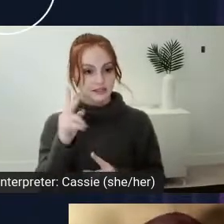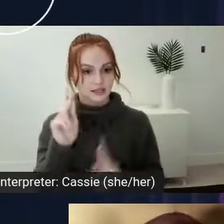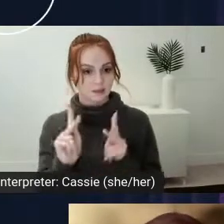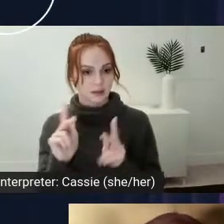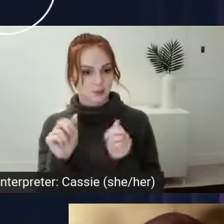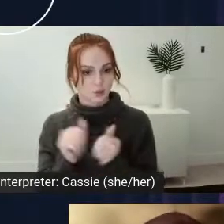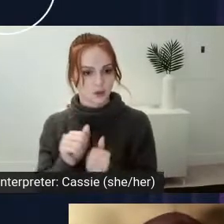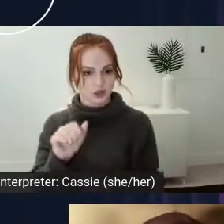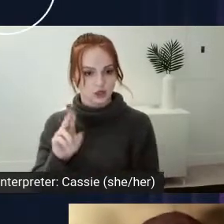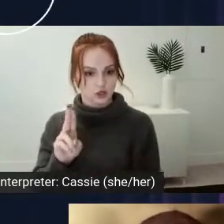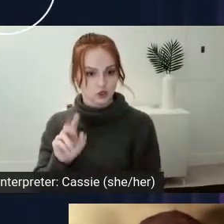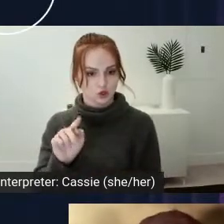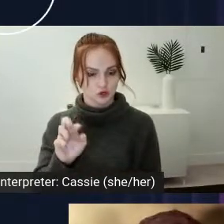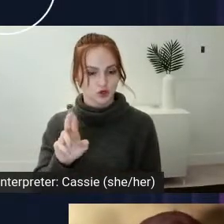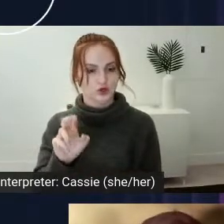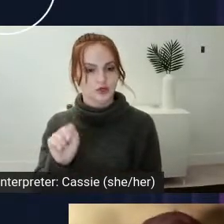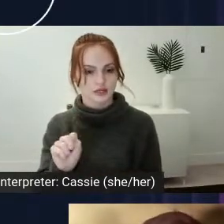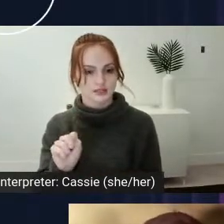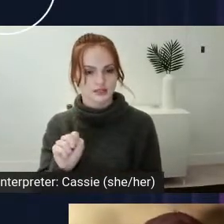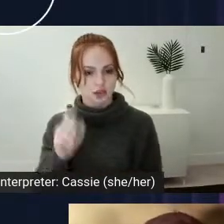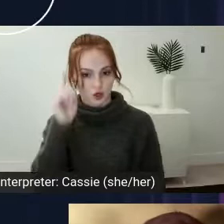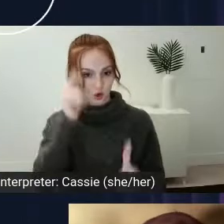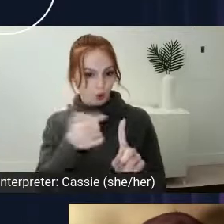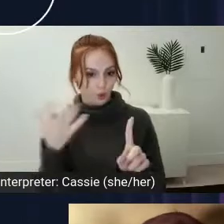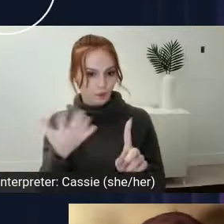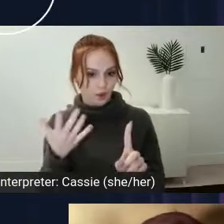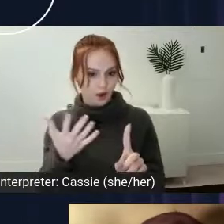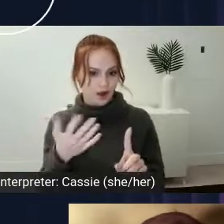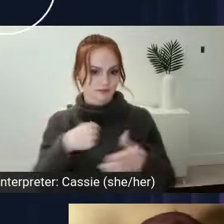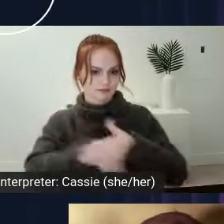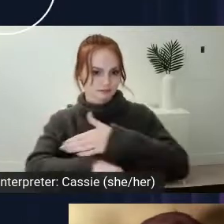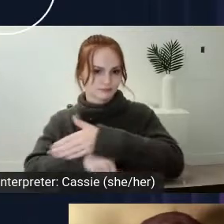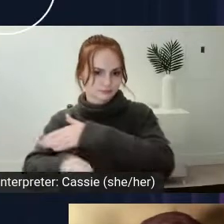as the purpose of making children.